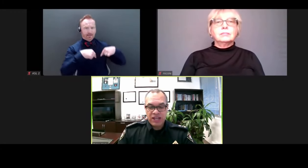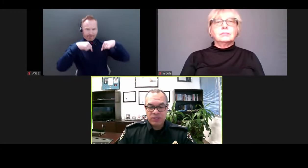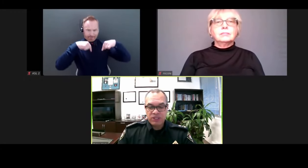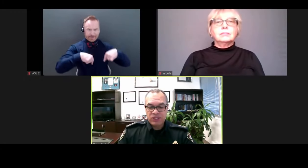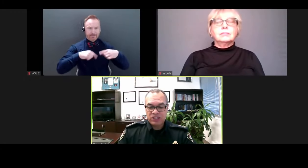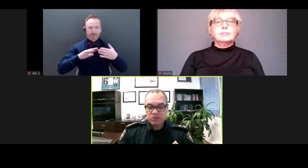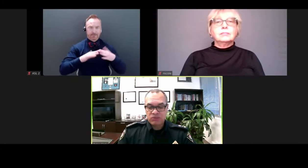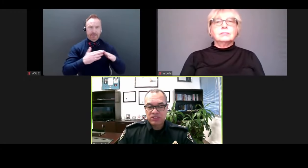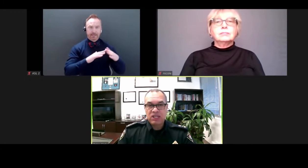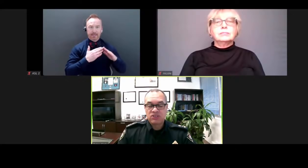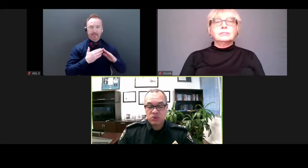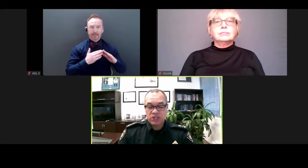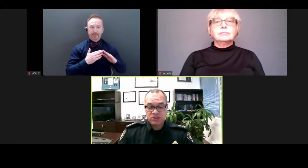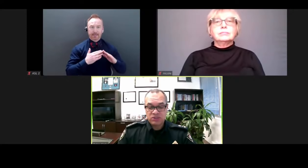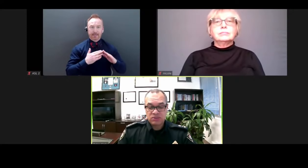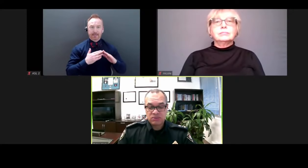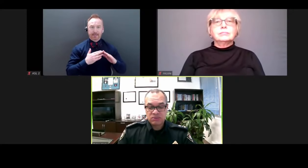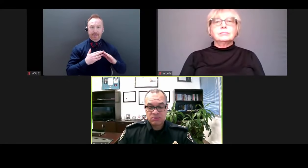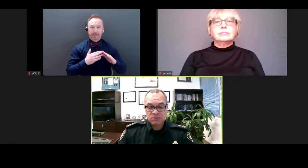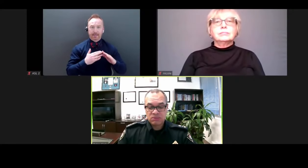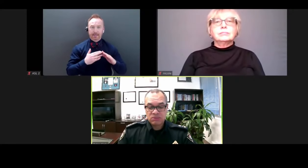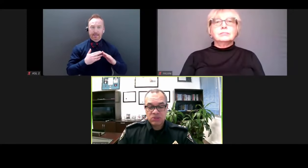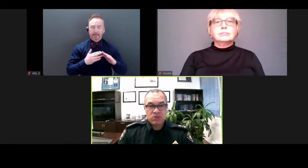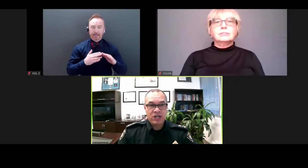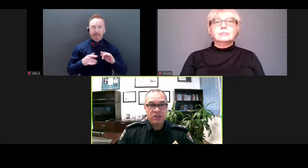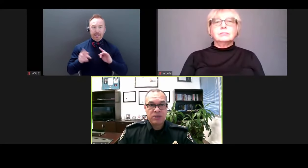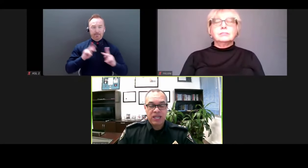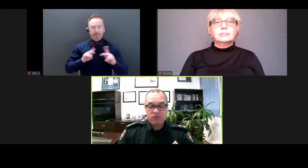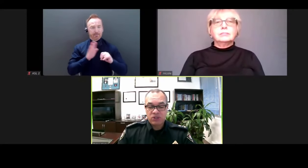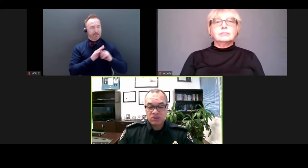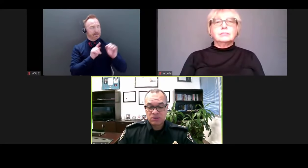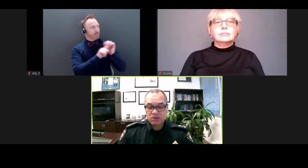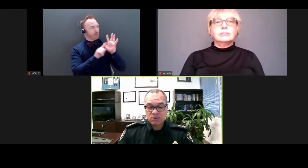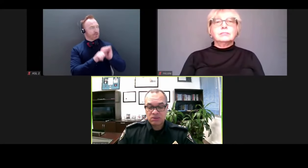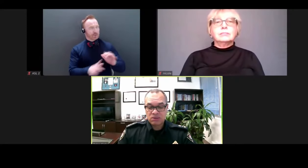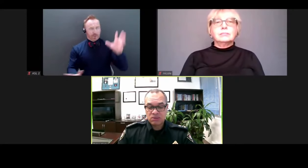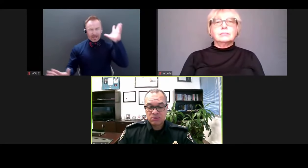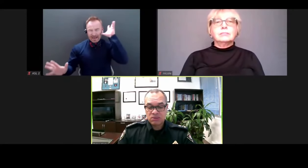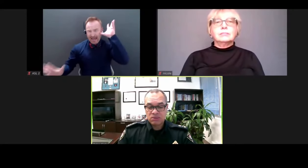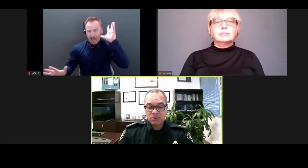Residents have been the victims of intense noise, threatening behavior,